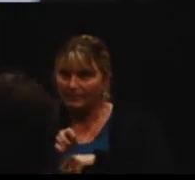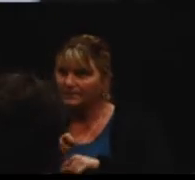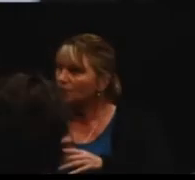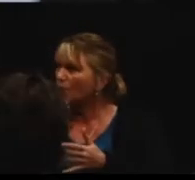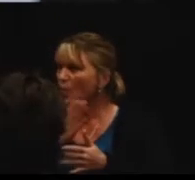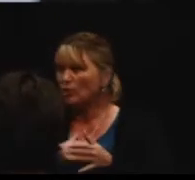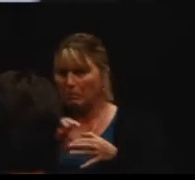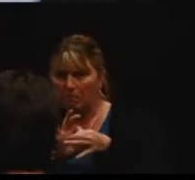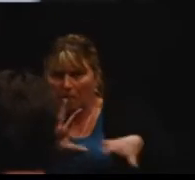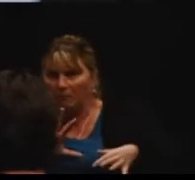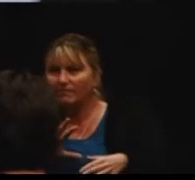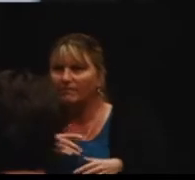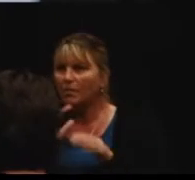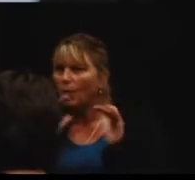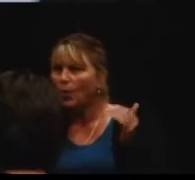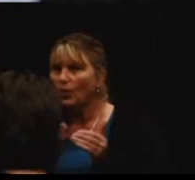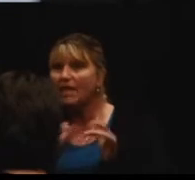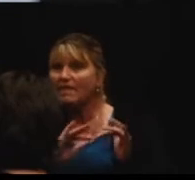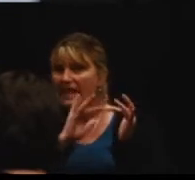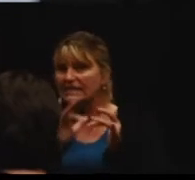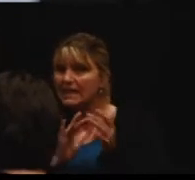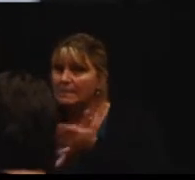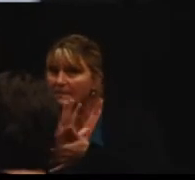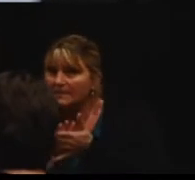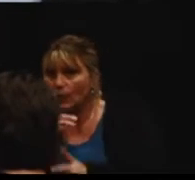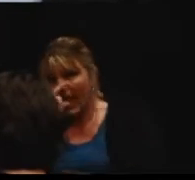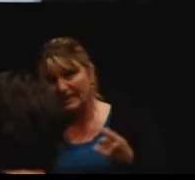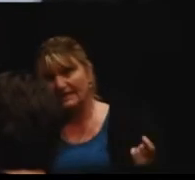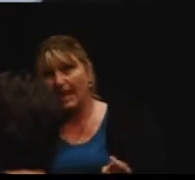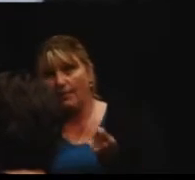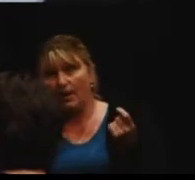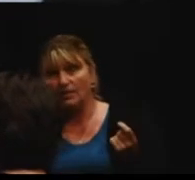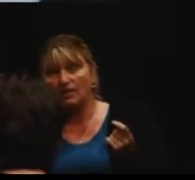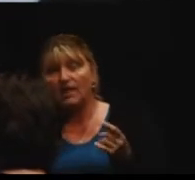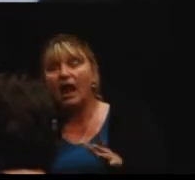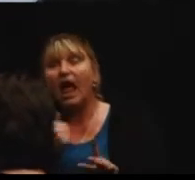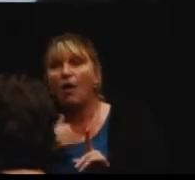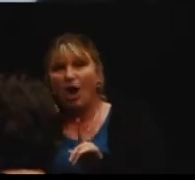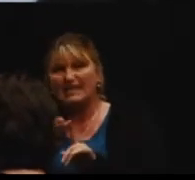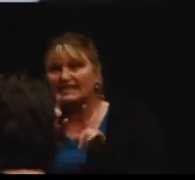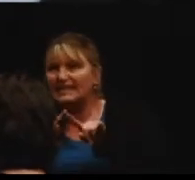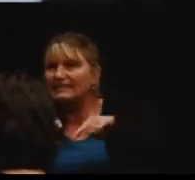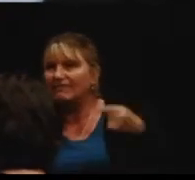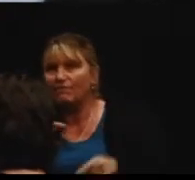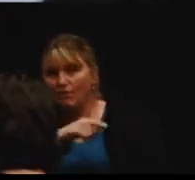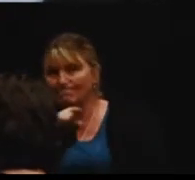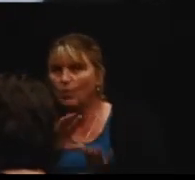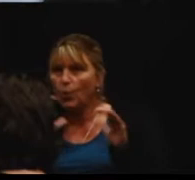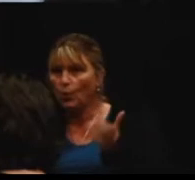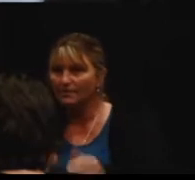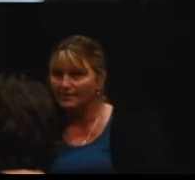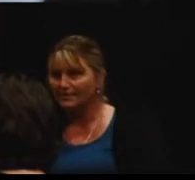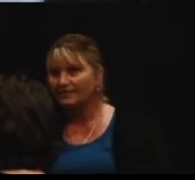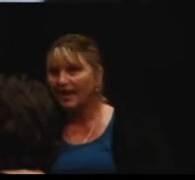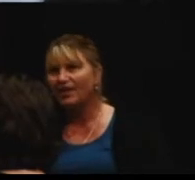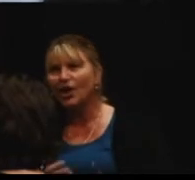rest of the world. And the internet has that ability for us to be able to celebrate that. We need to think, to get there, we need to